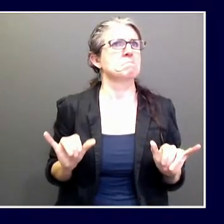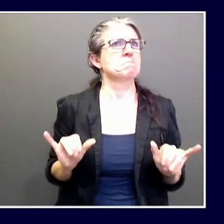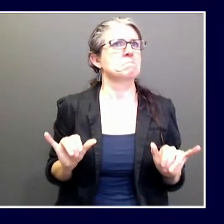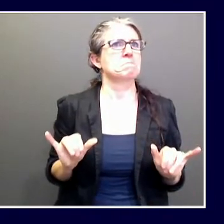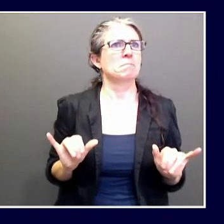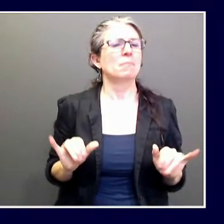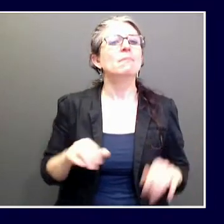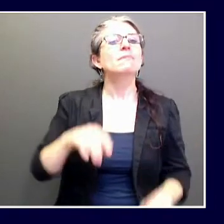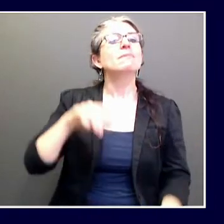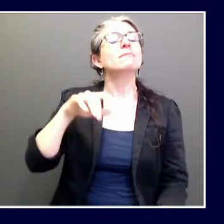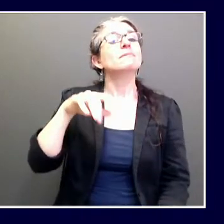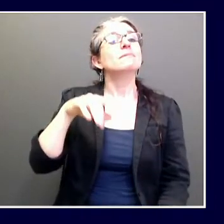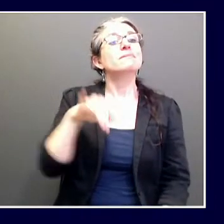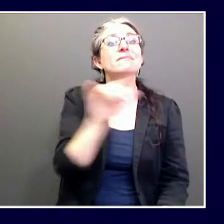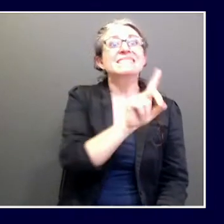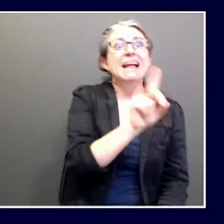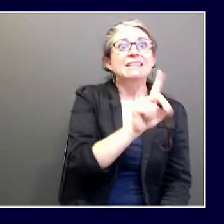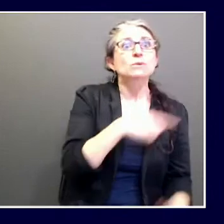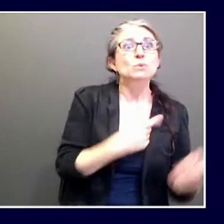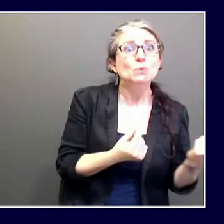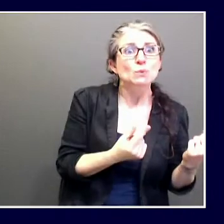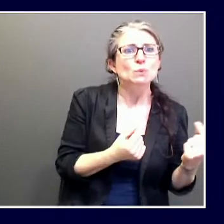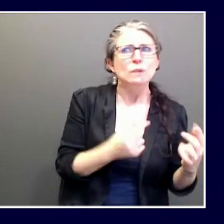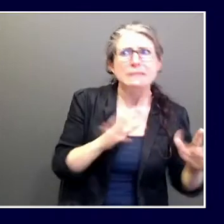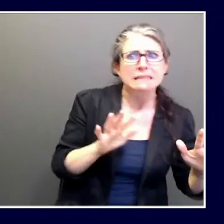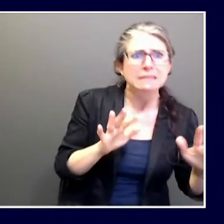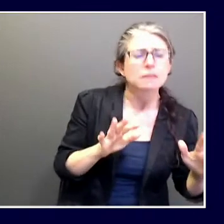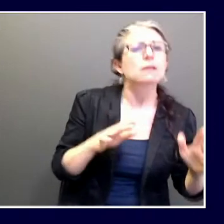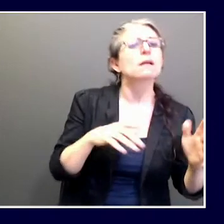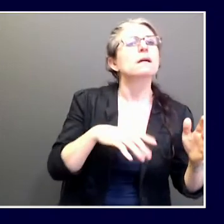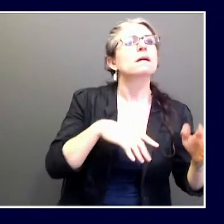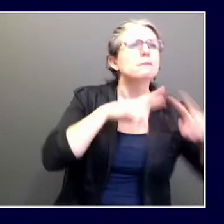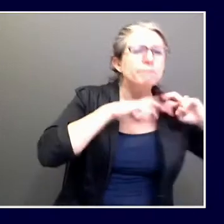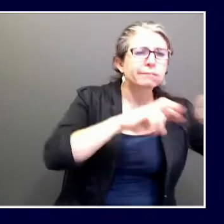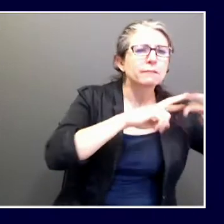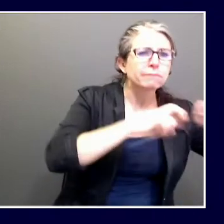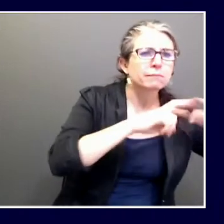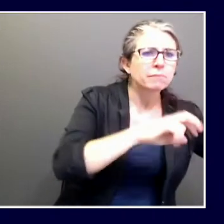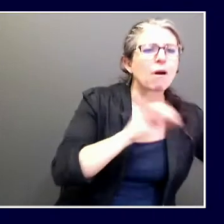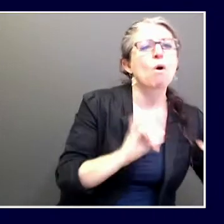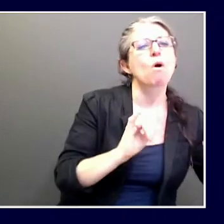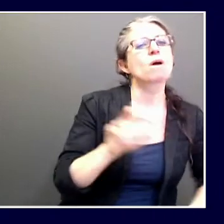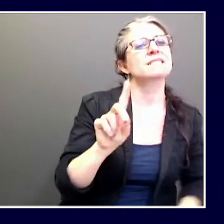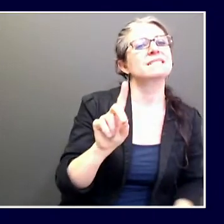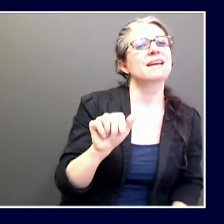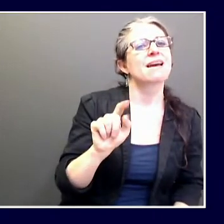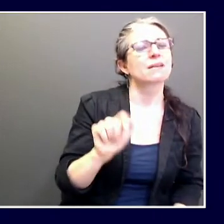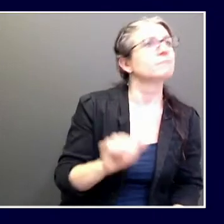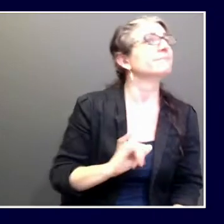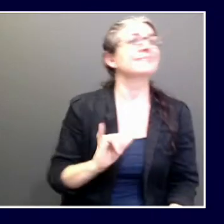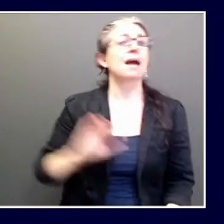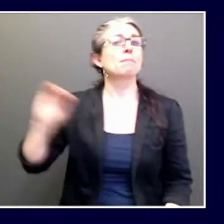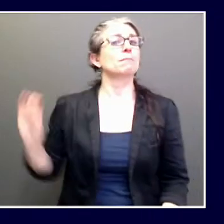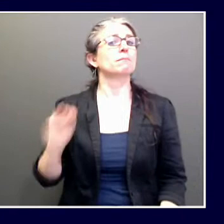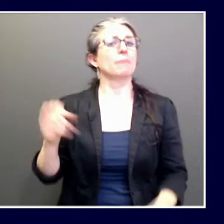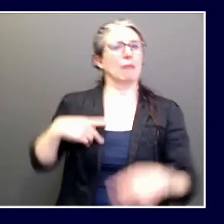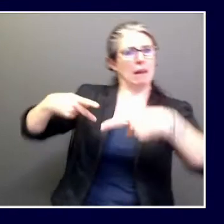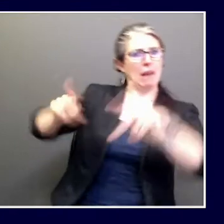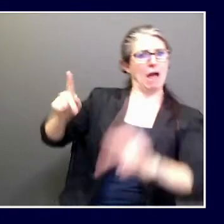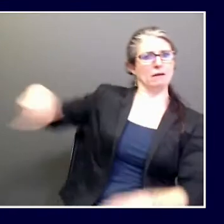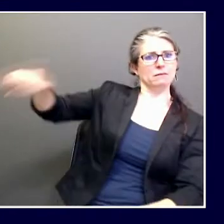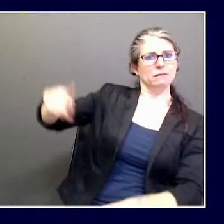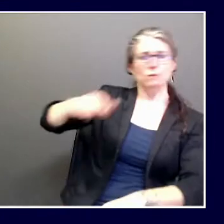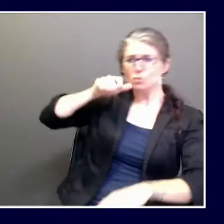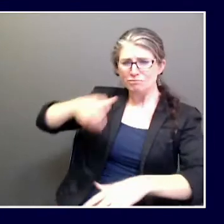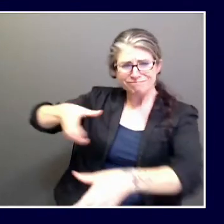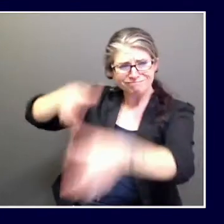to virus. Our job is to understand what that means for you and equip you with the best available information. So what